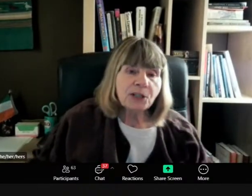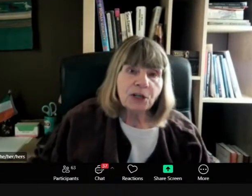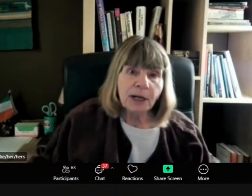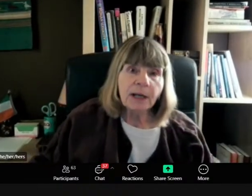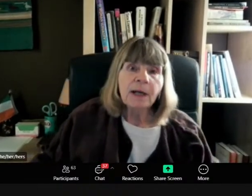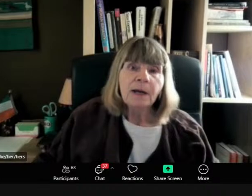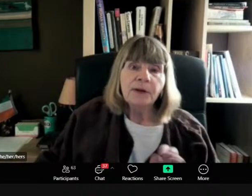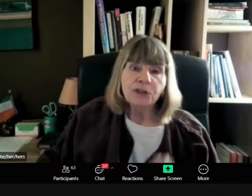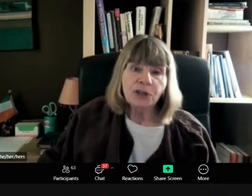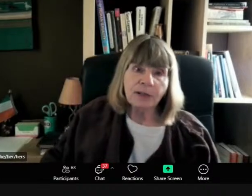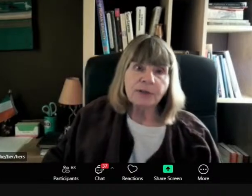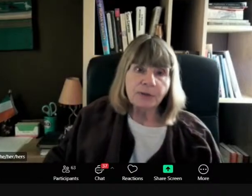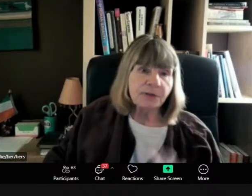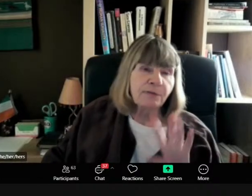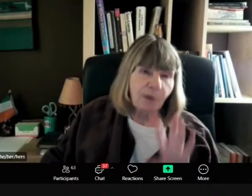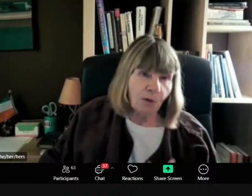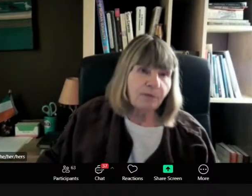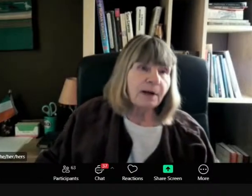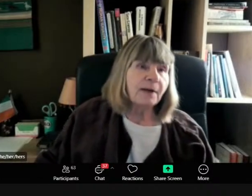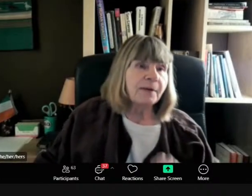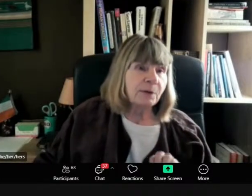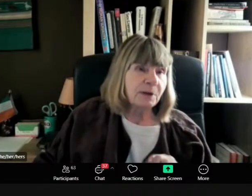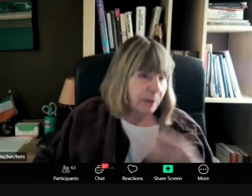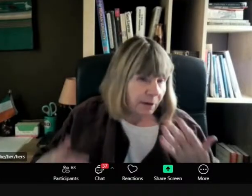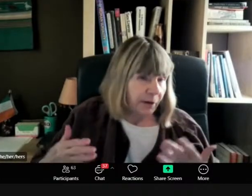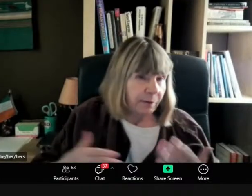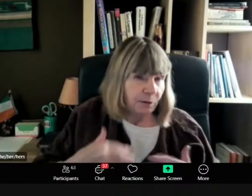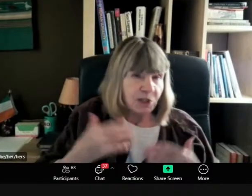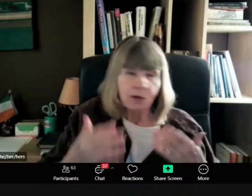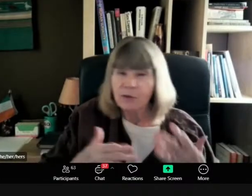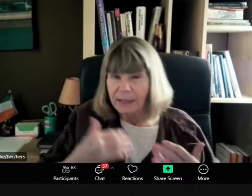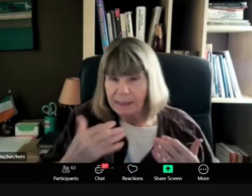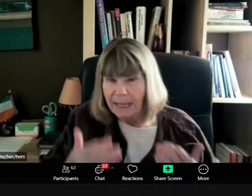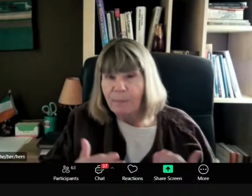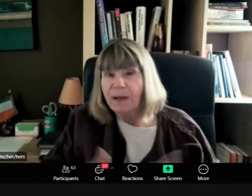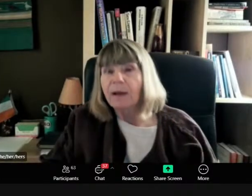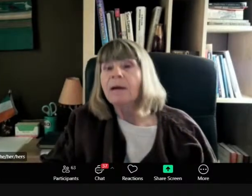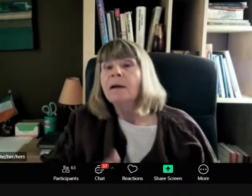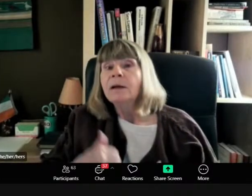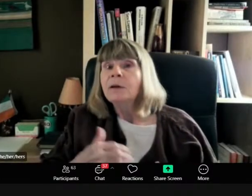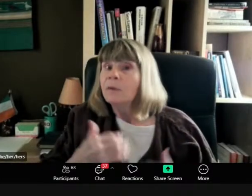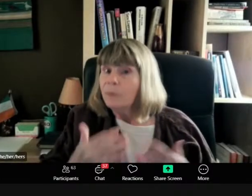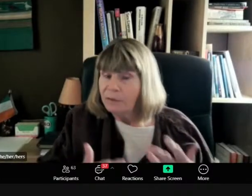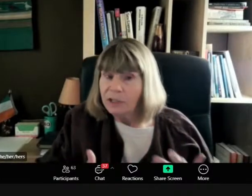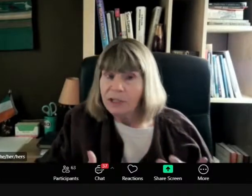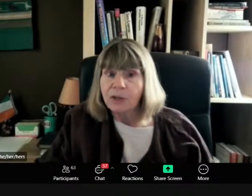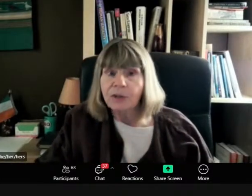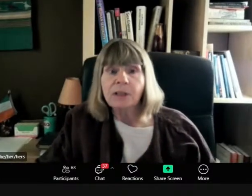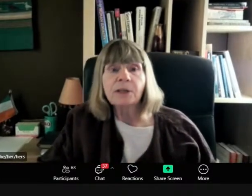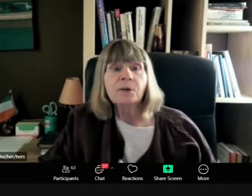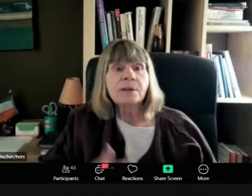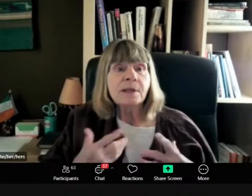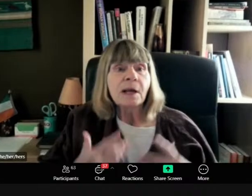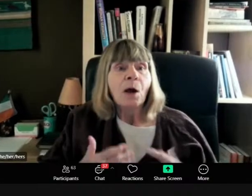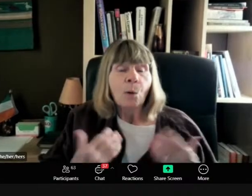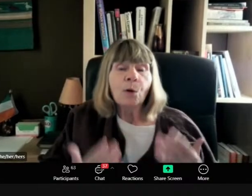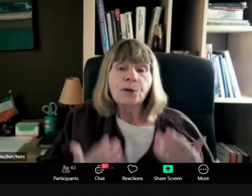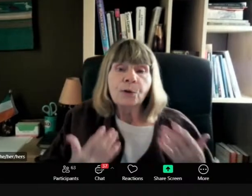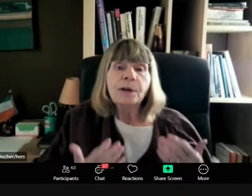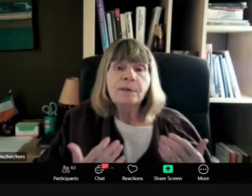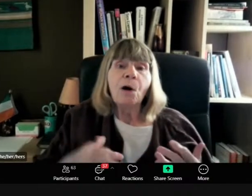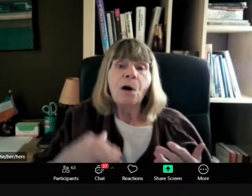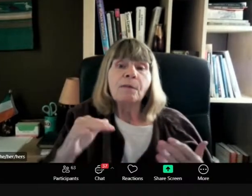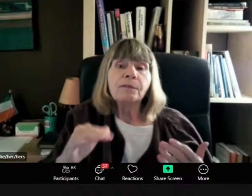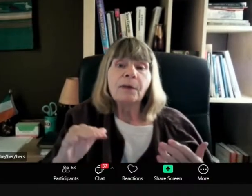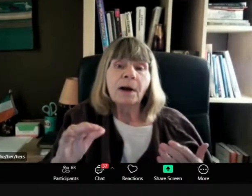with touching their genitals, the vulva, which includes like labia, even touching the clitoris, or it